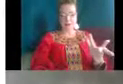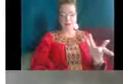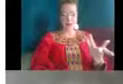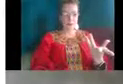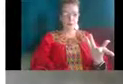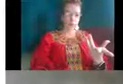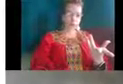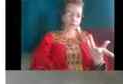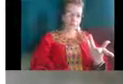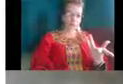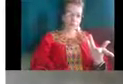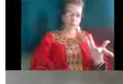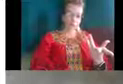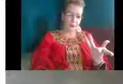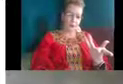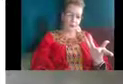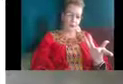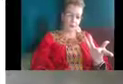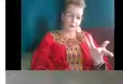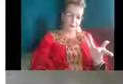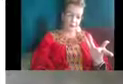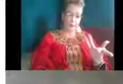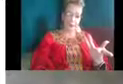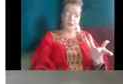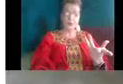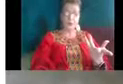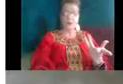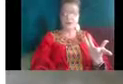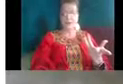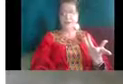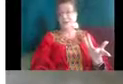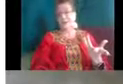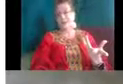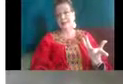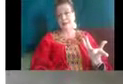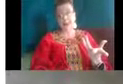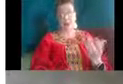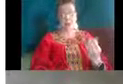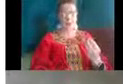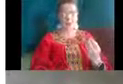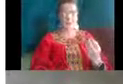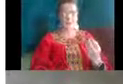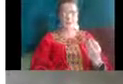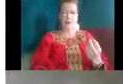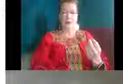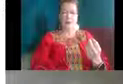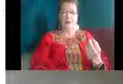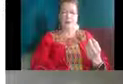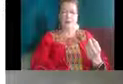this is looks like either a google product or i can't tell if it's google or amazon and it does not say on the website